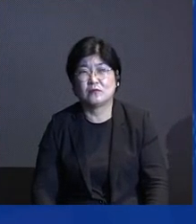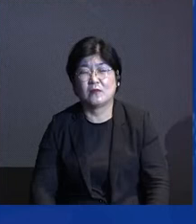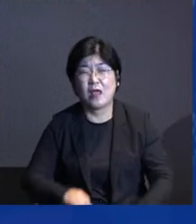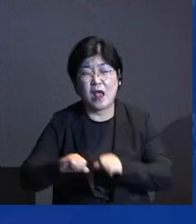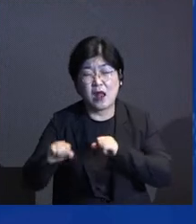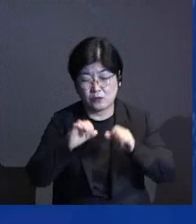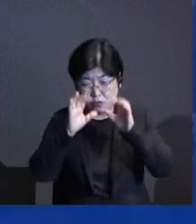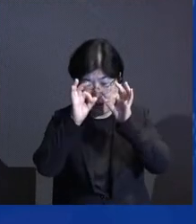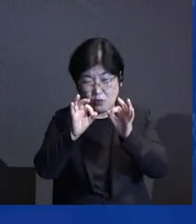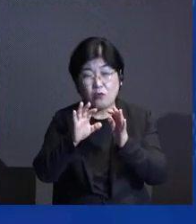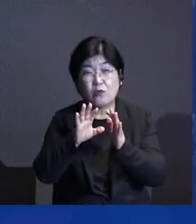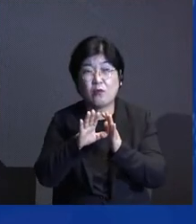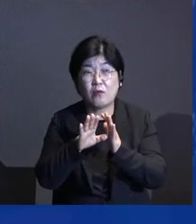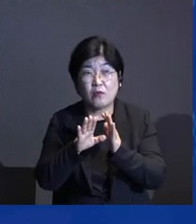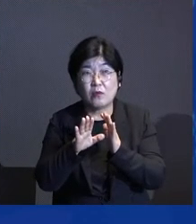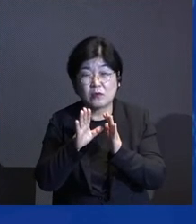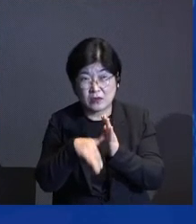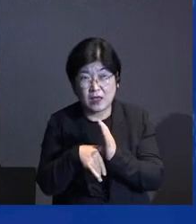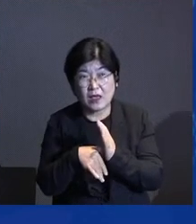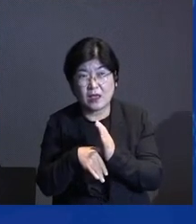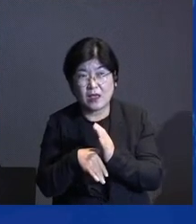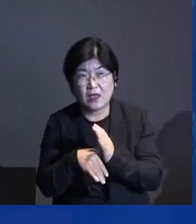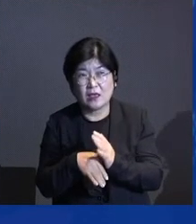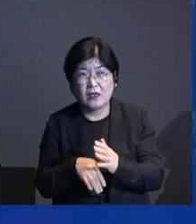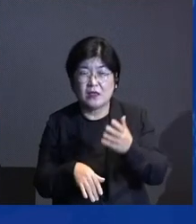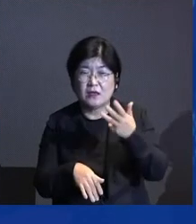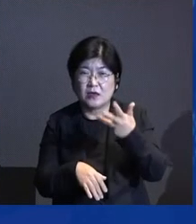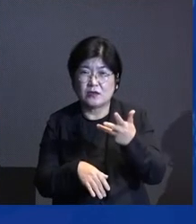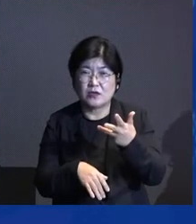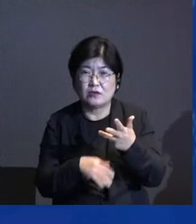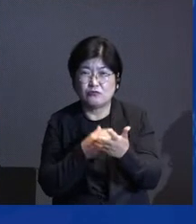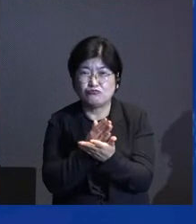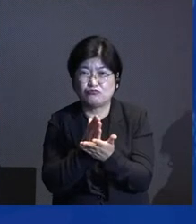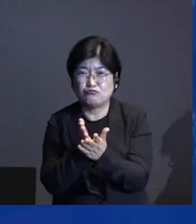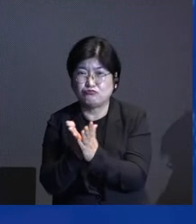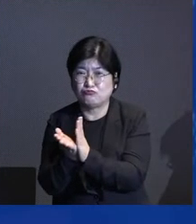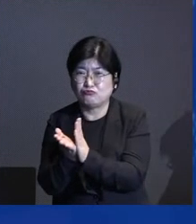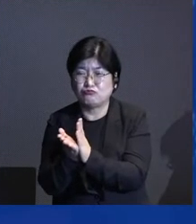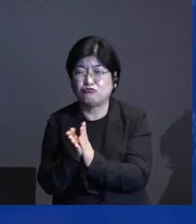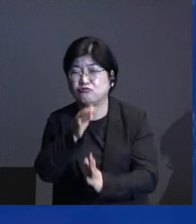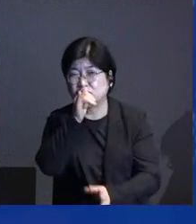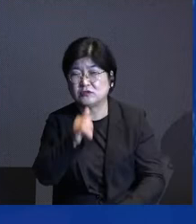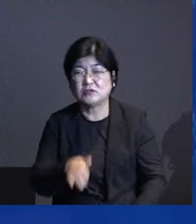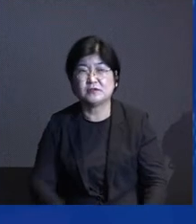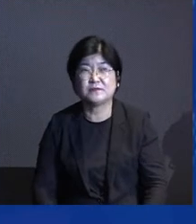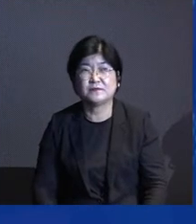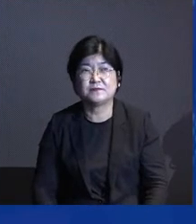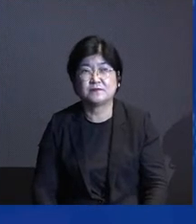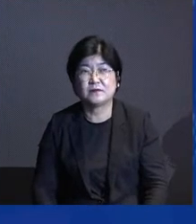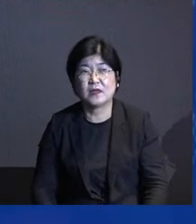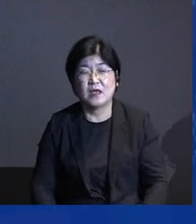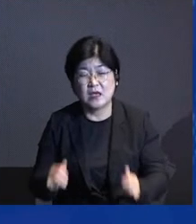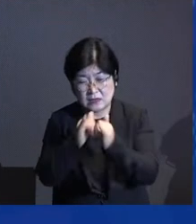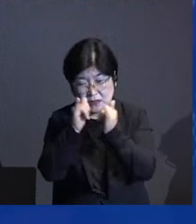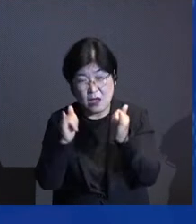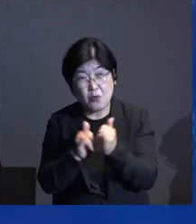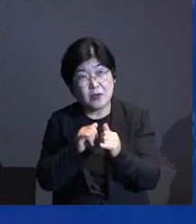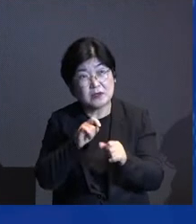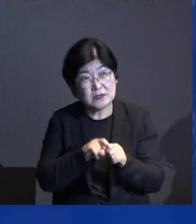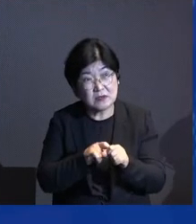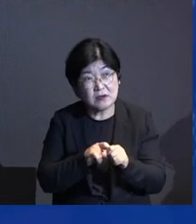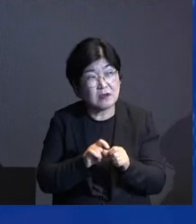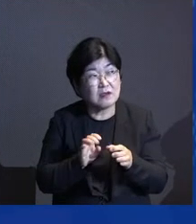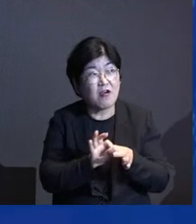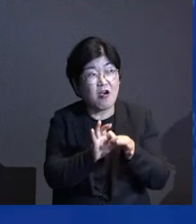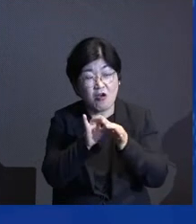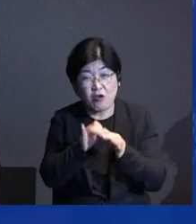multifunctional with at least 8 core components, that is social bonding and control, And this this first